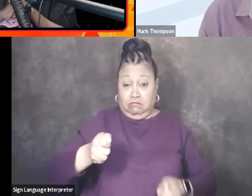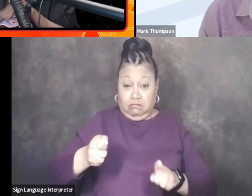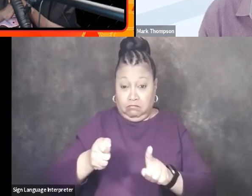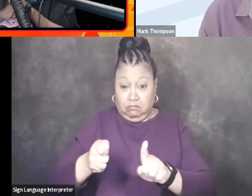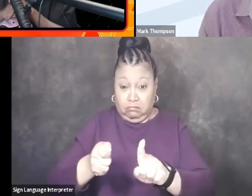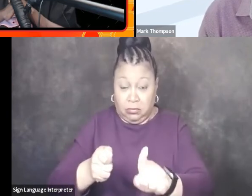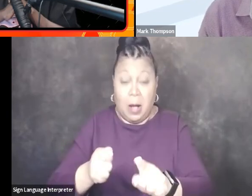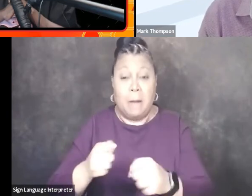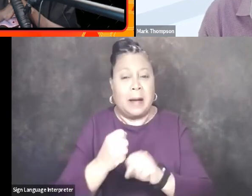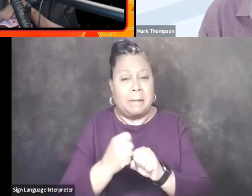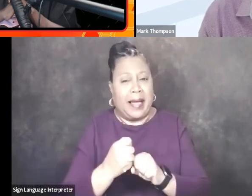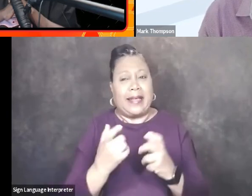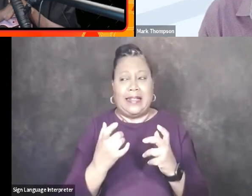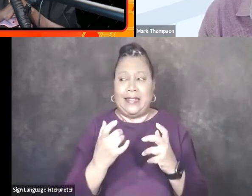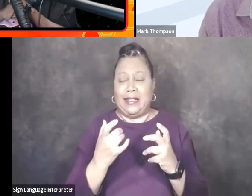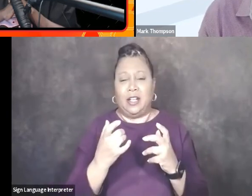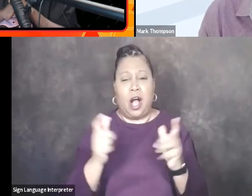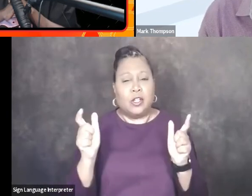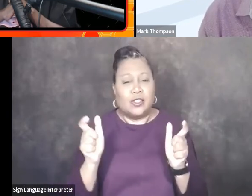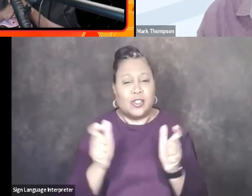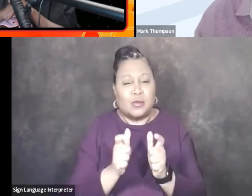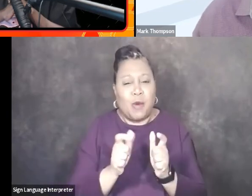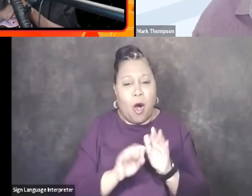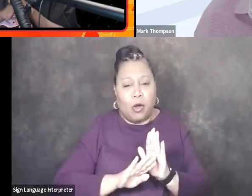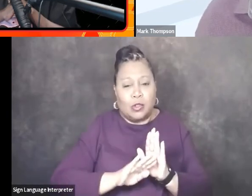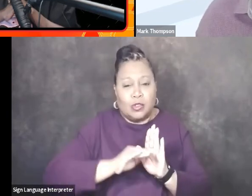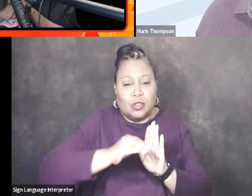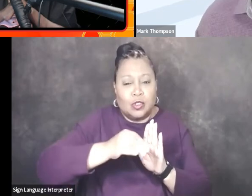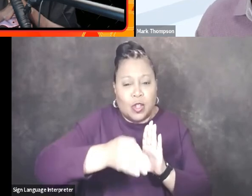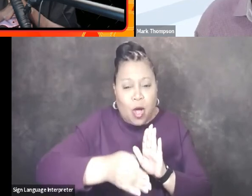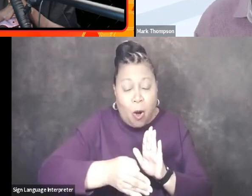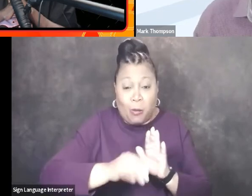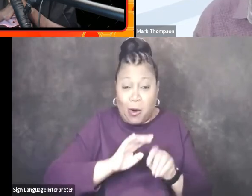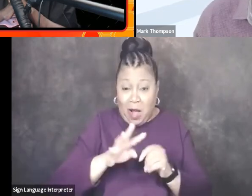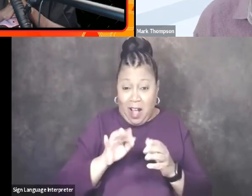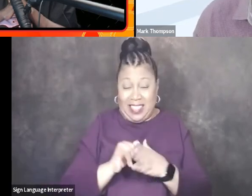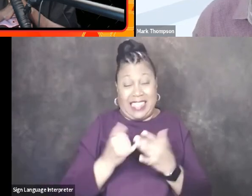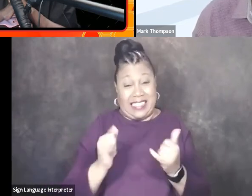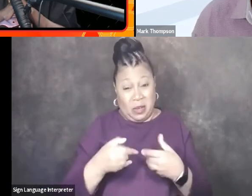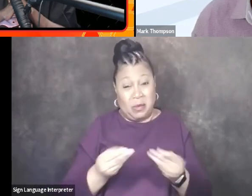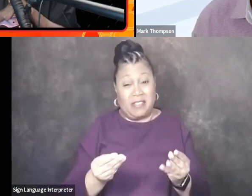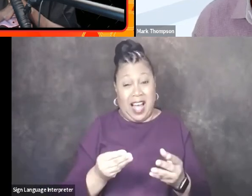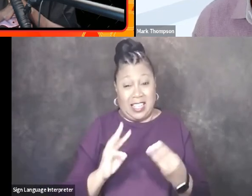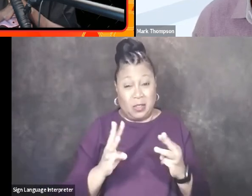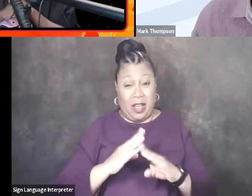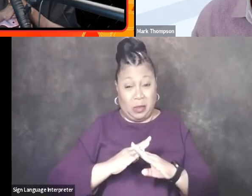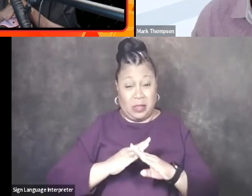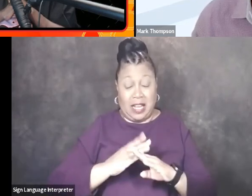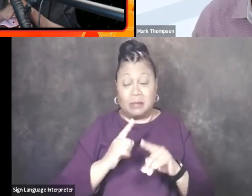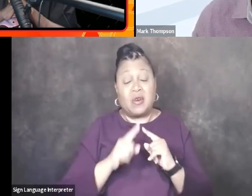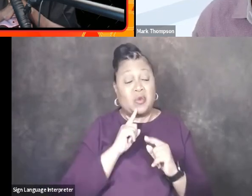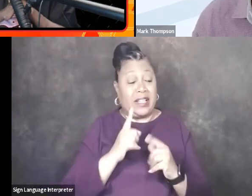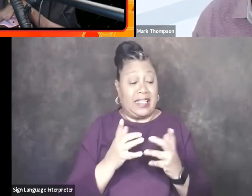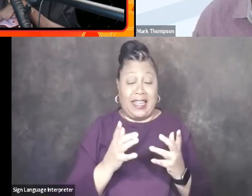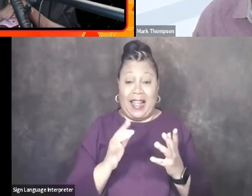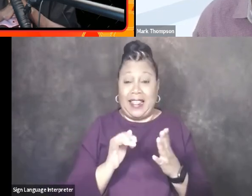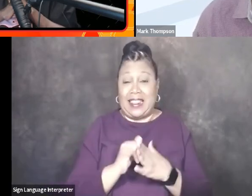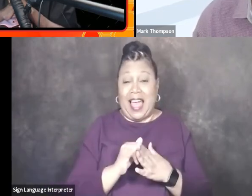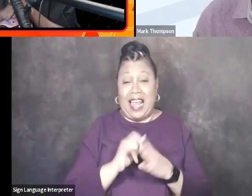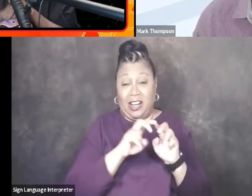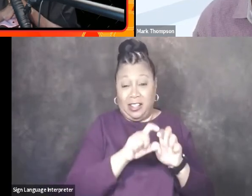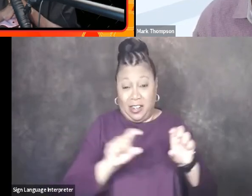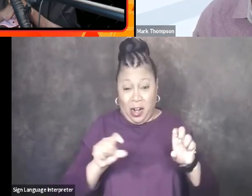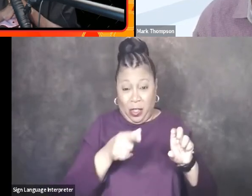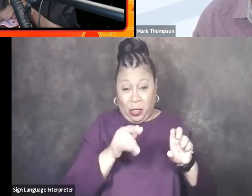creating a small slope around that still provides the weather protection, because really that threshold